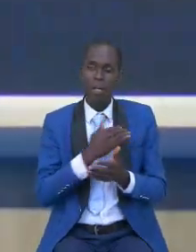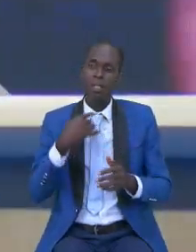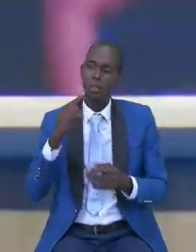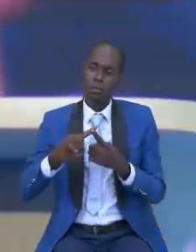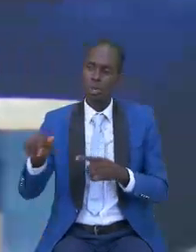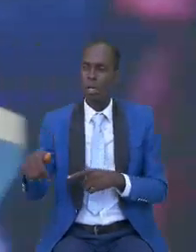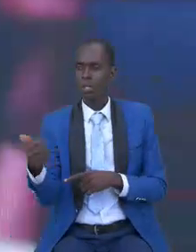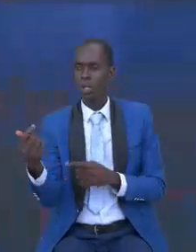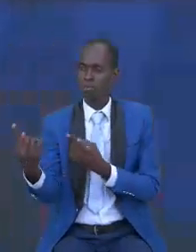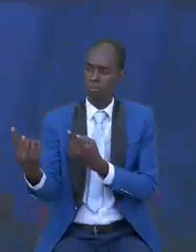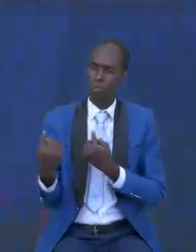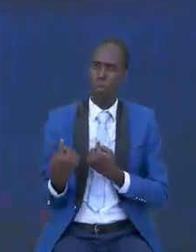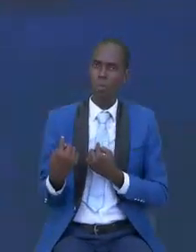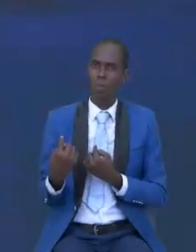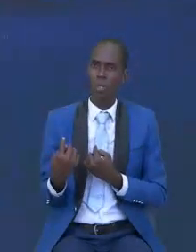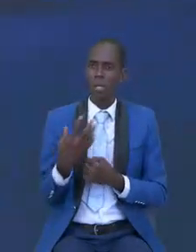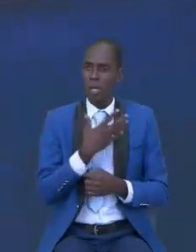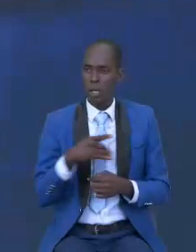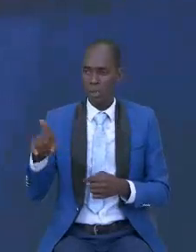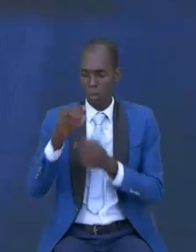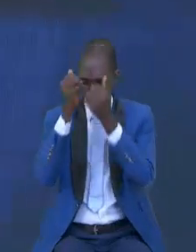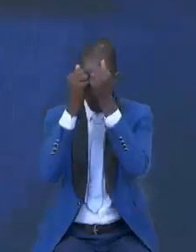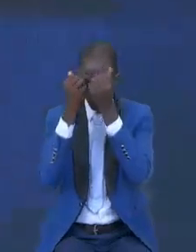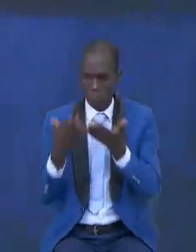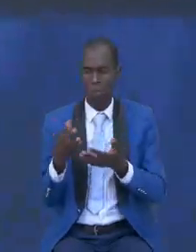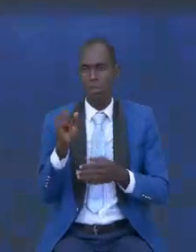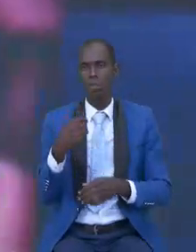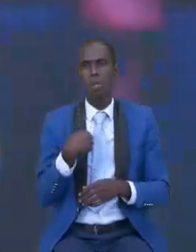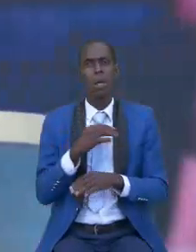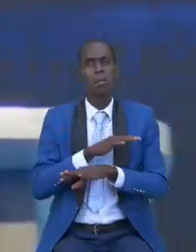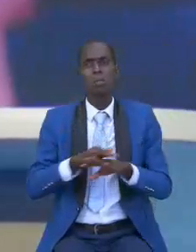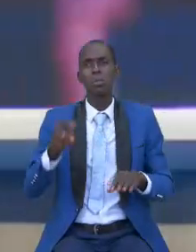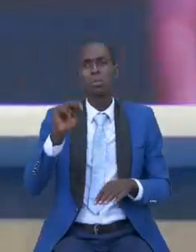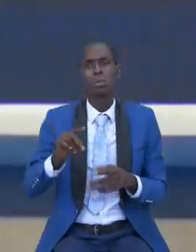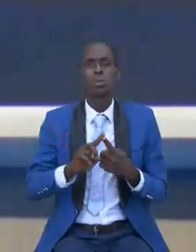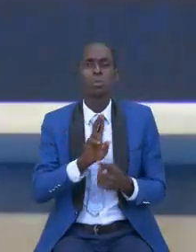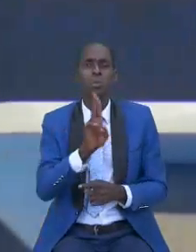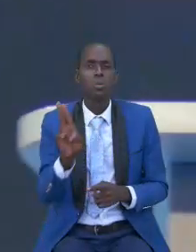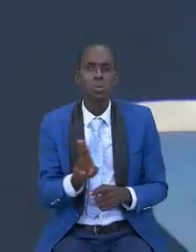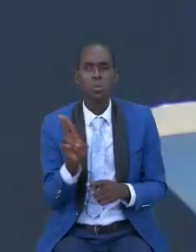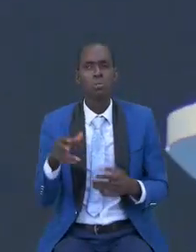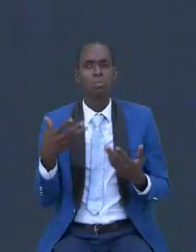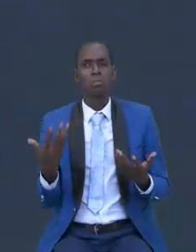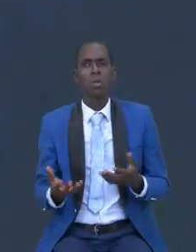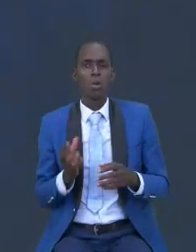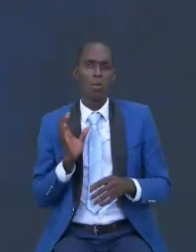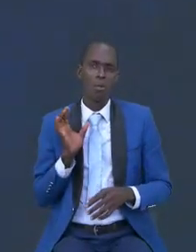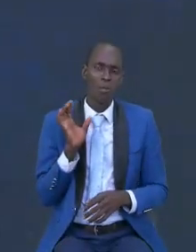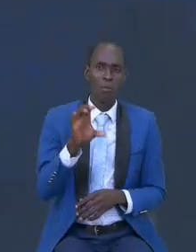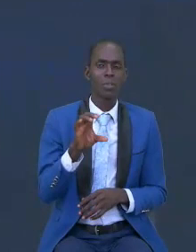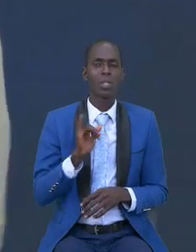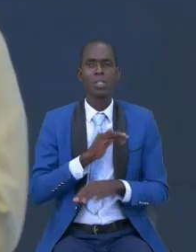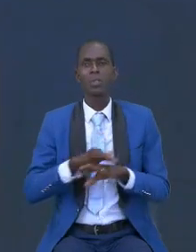another, come. And he cometh. I don't have to use, you know, force. And I don't even have to